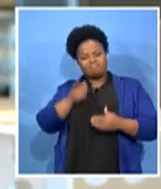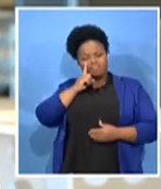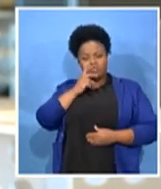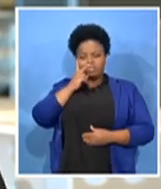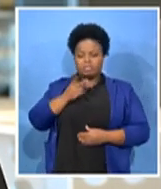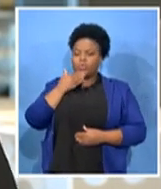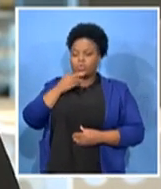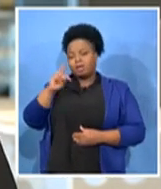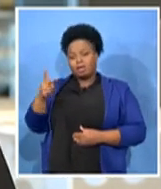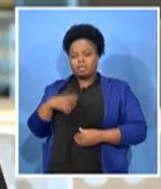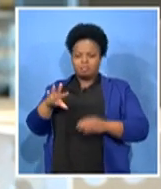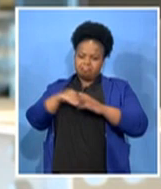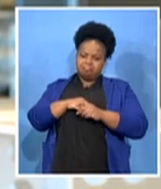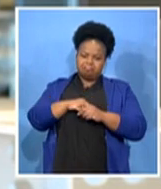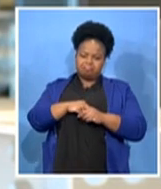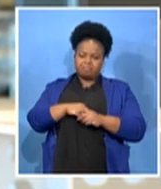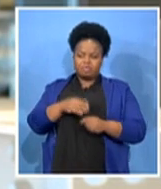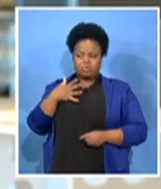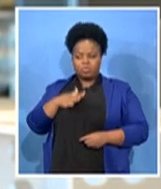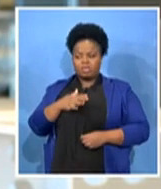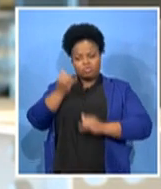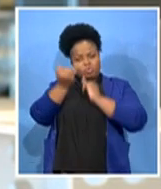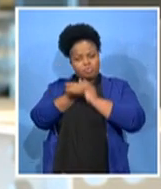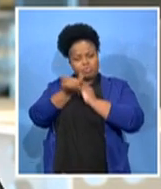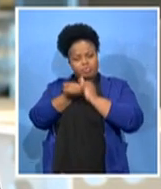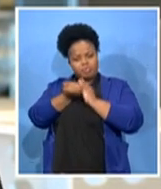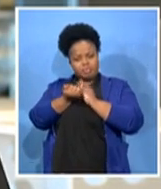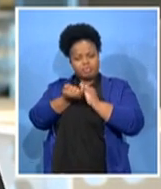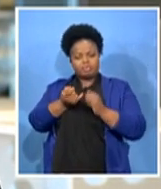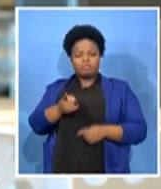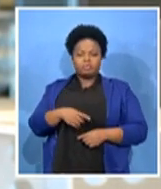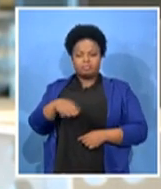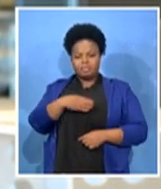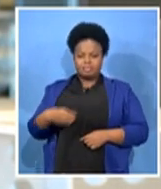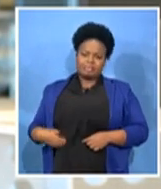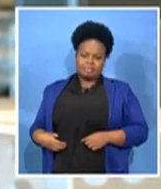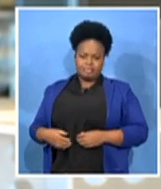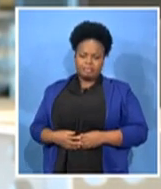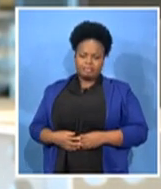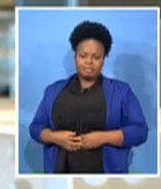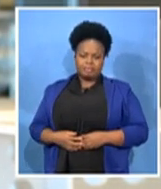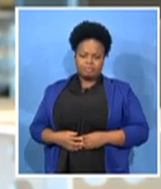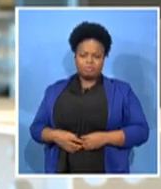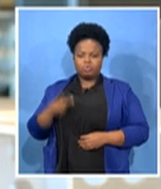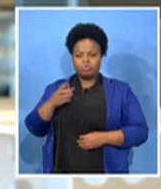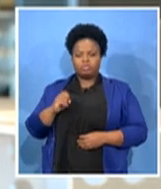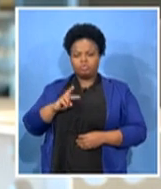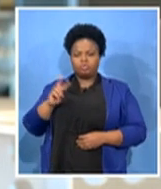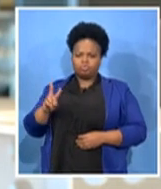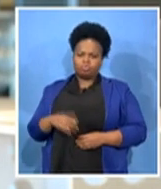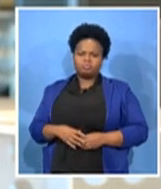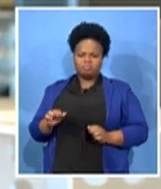go and perhaps challenge the president, the current president in 2022? Of course, we know he's elected for one term, but